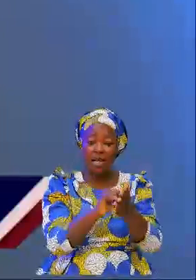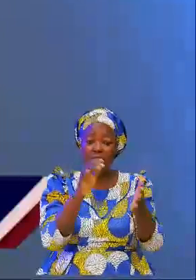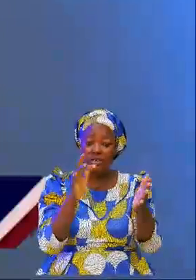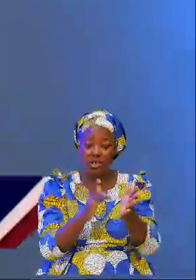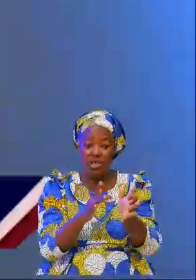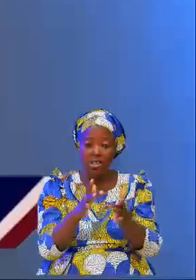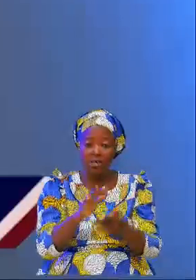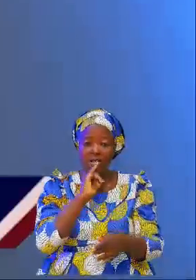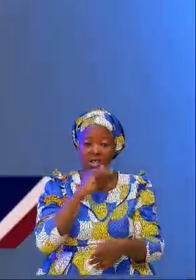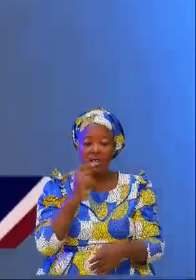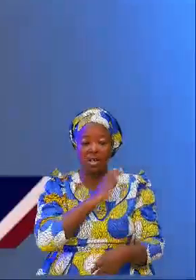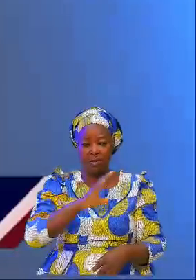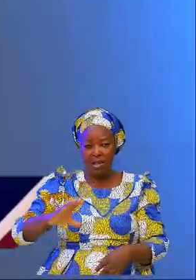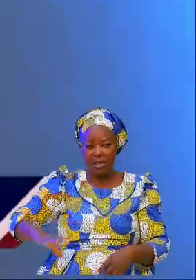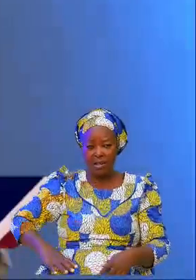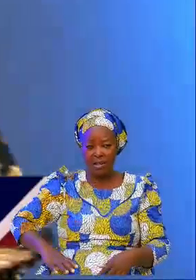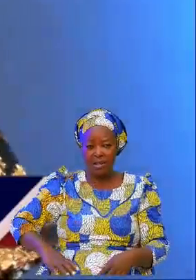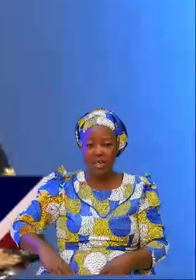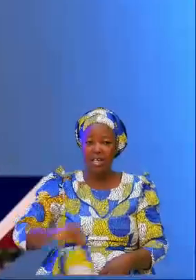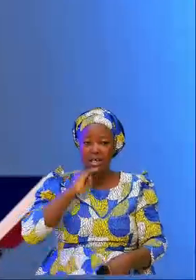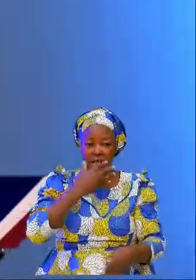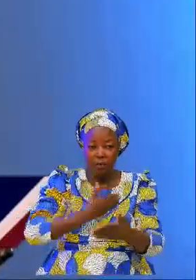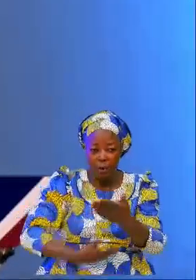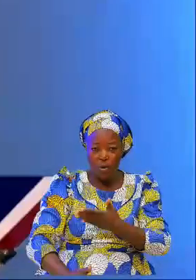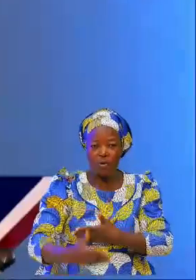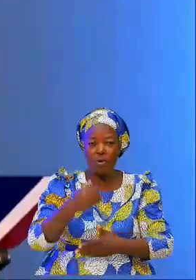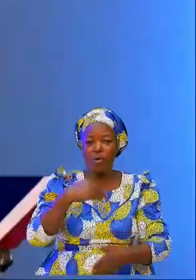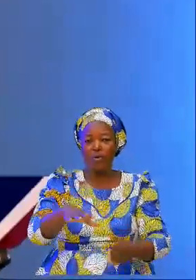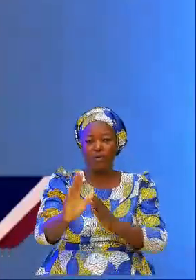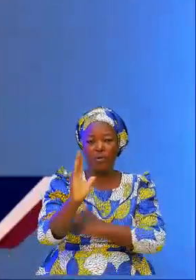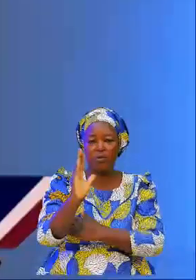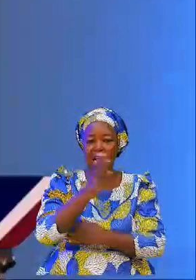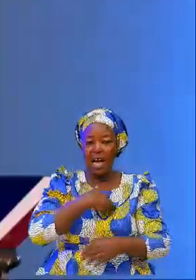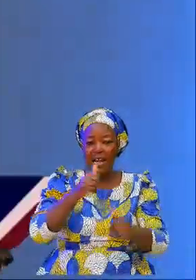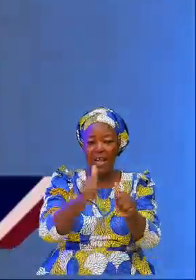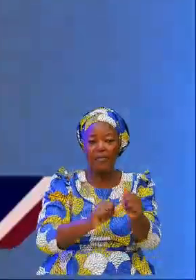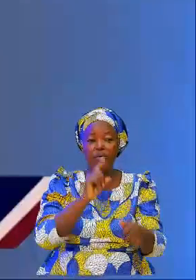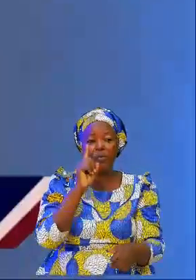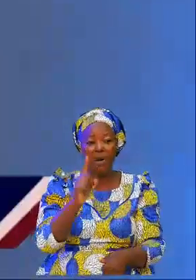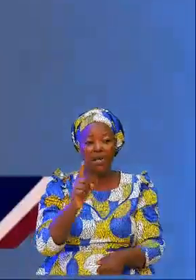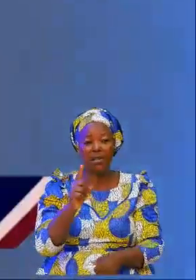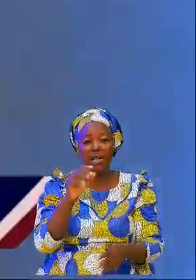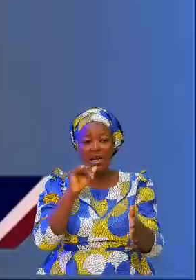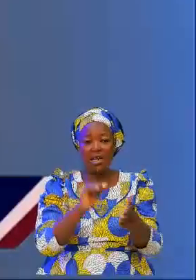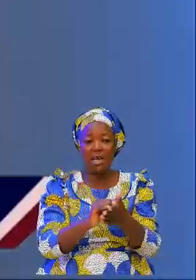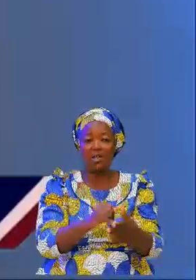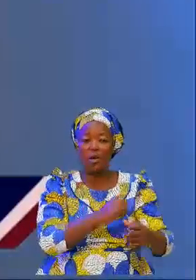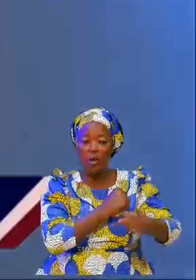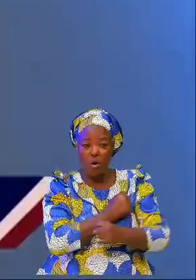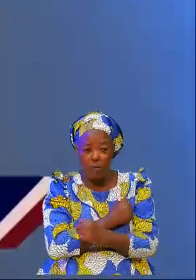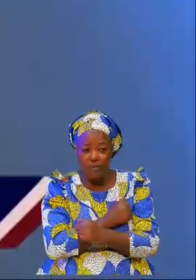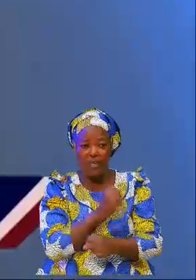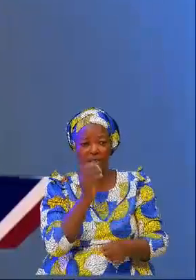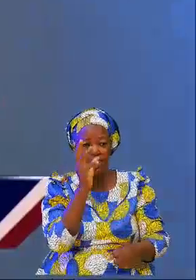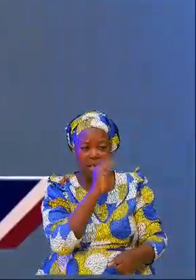Whosoever believeth that Jesus is the Christ is born of God,